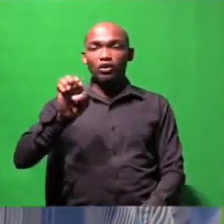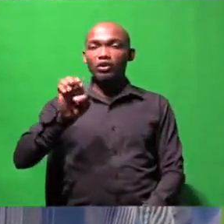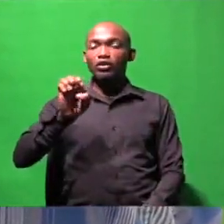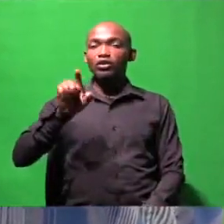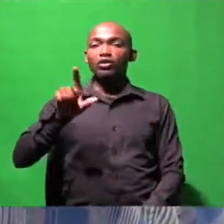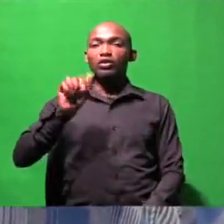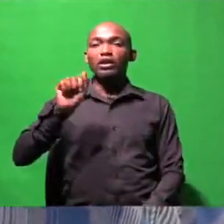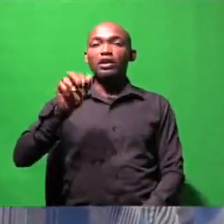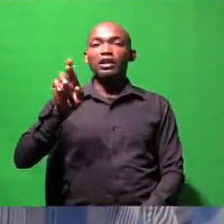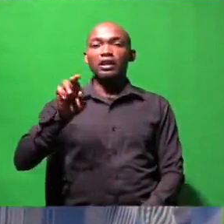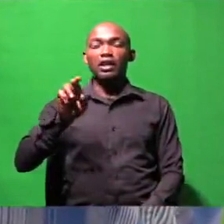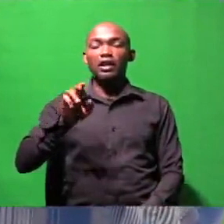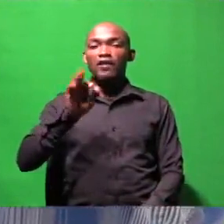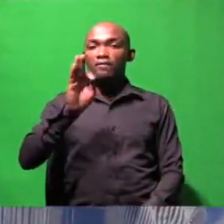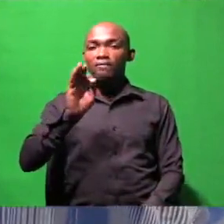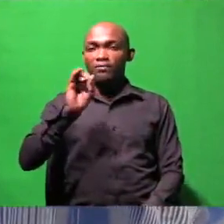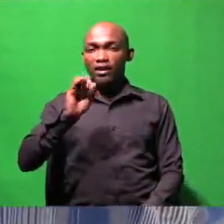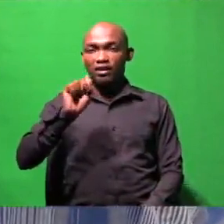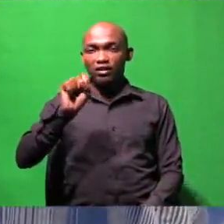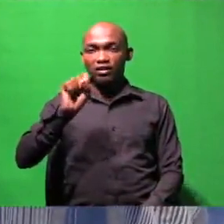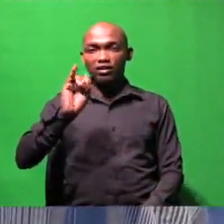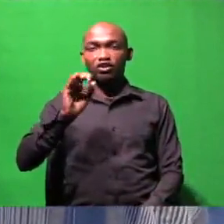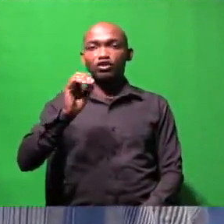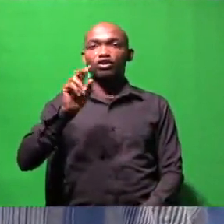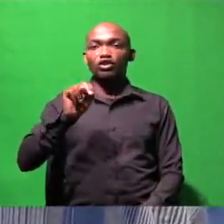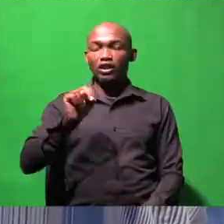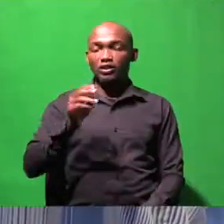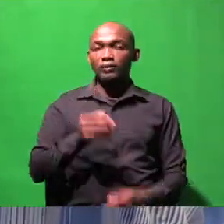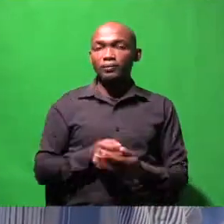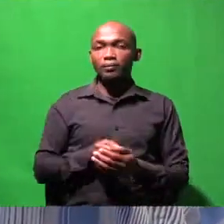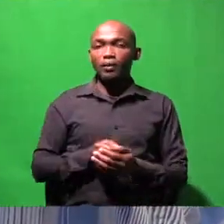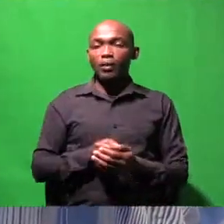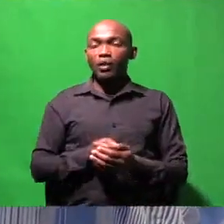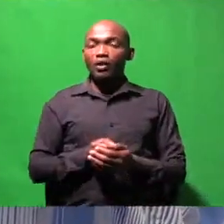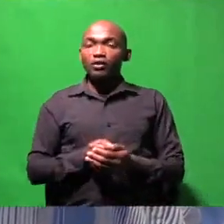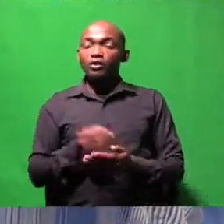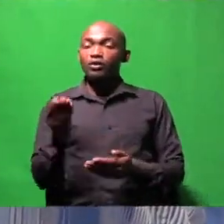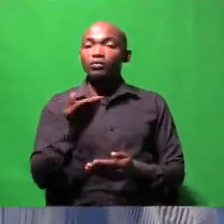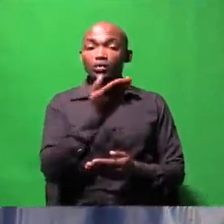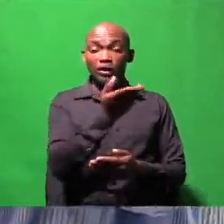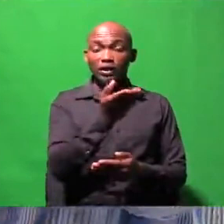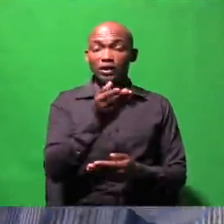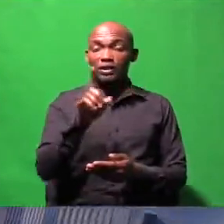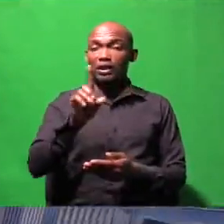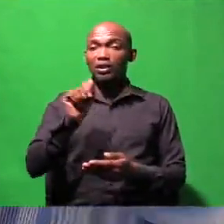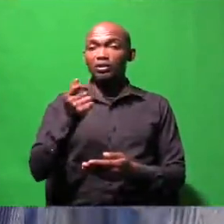atom can be created, and we have nuclear fission, whereby electron can